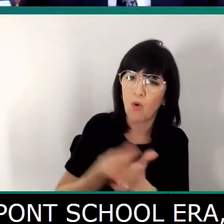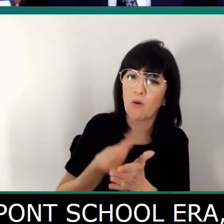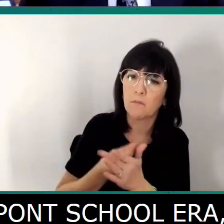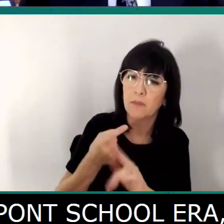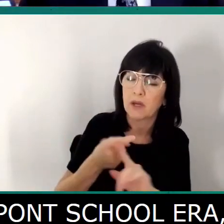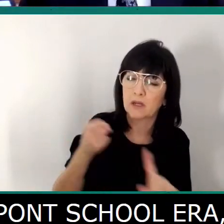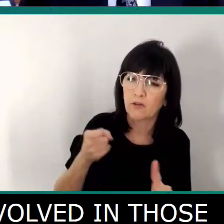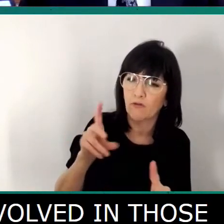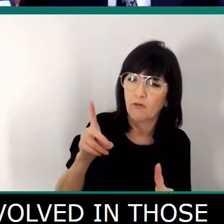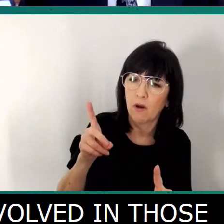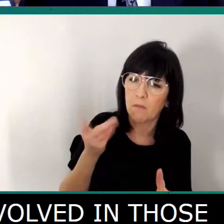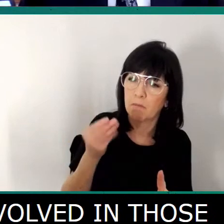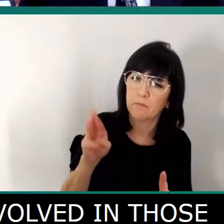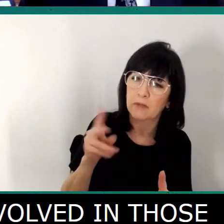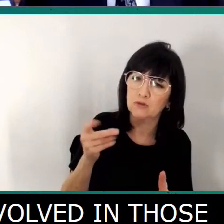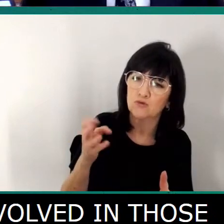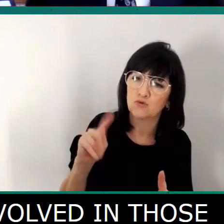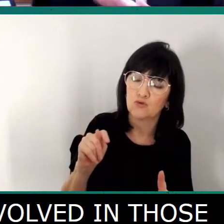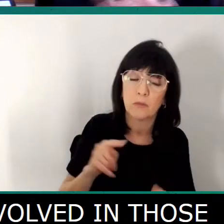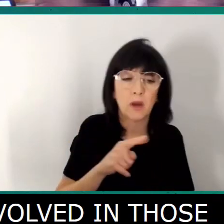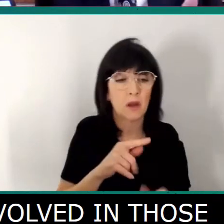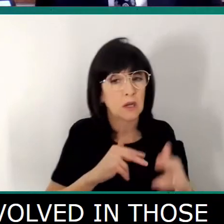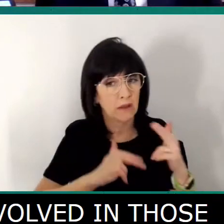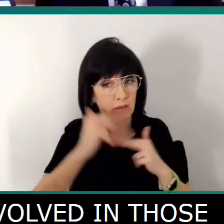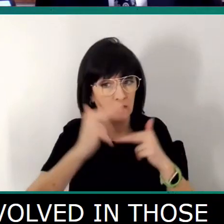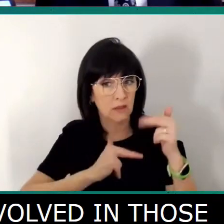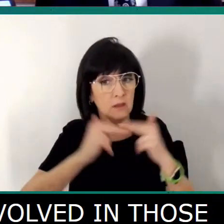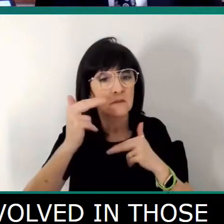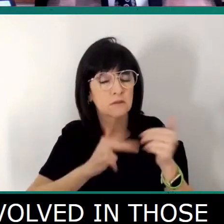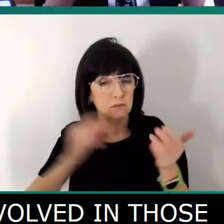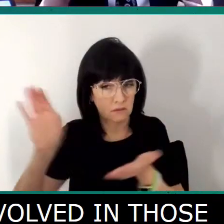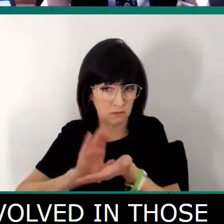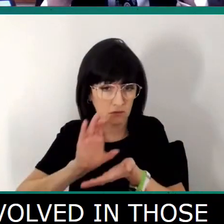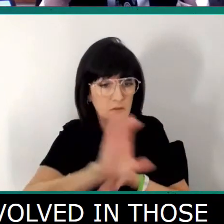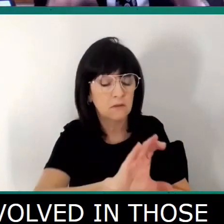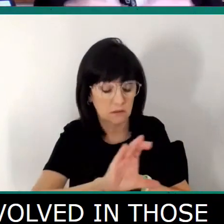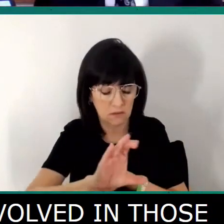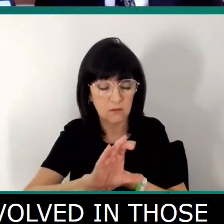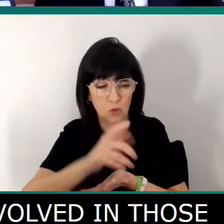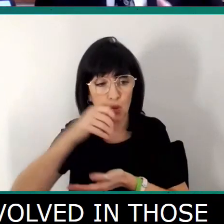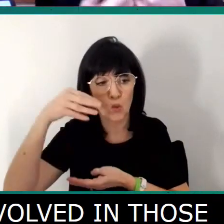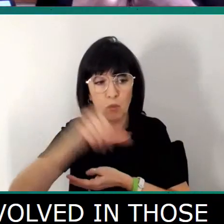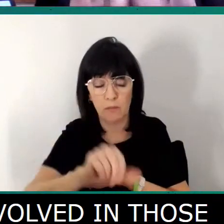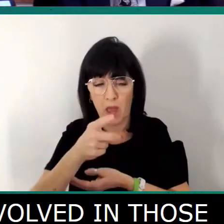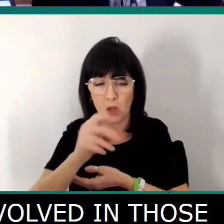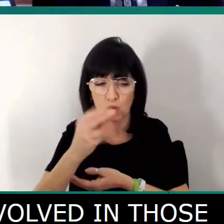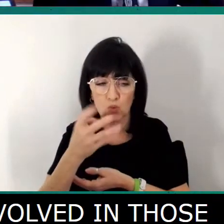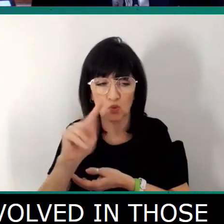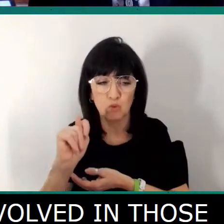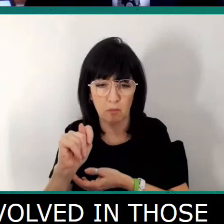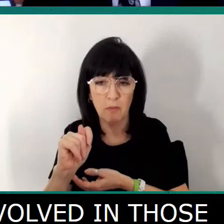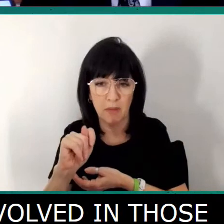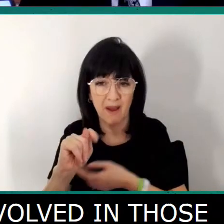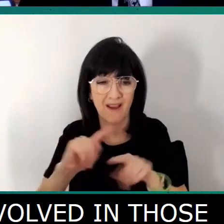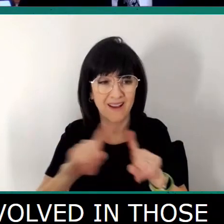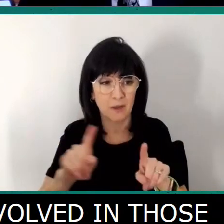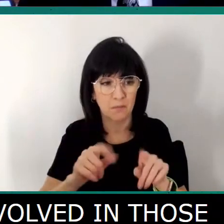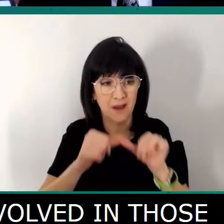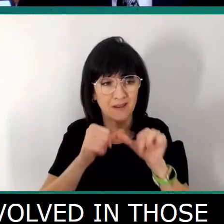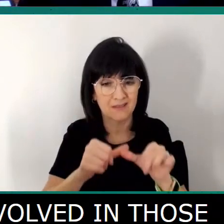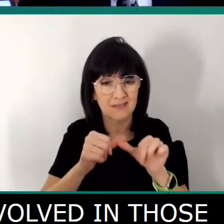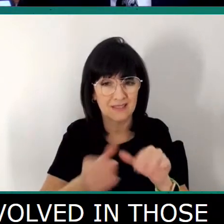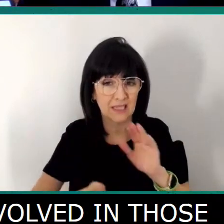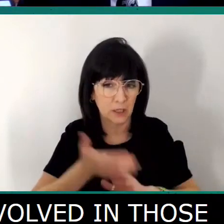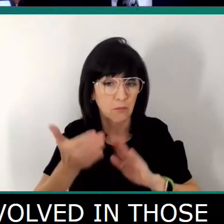of the buildings, those were funded by DuPont. The keeping them in operation, those were